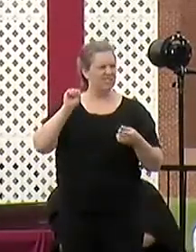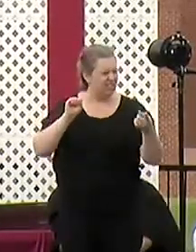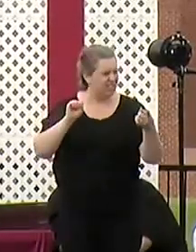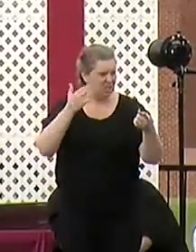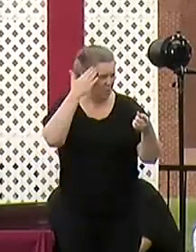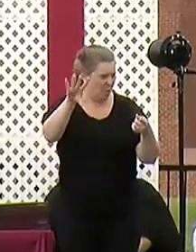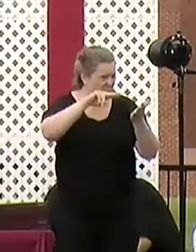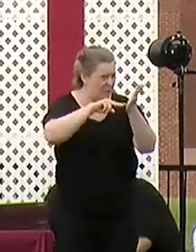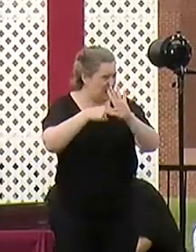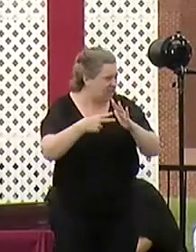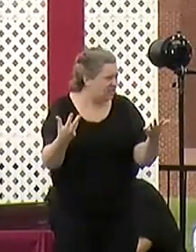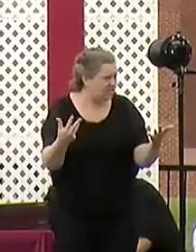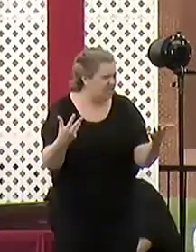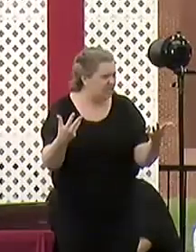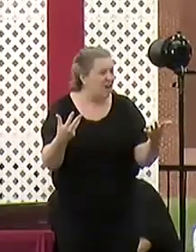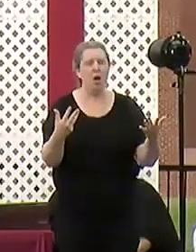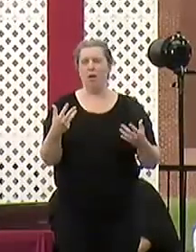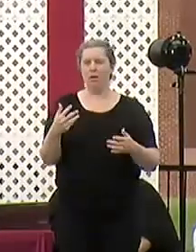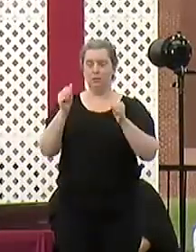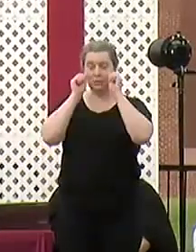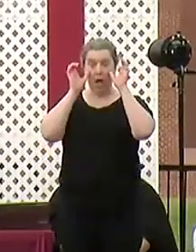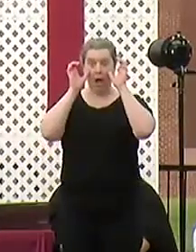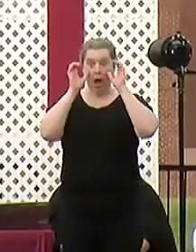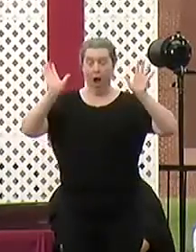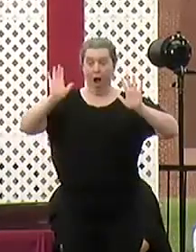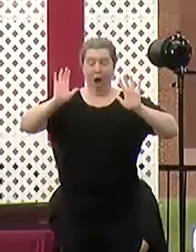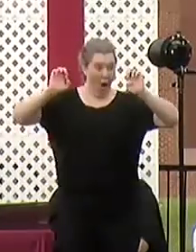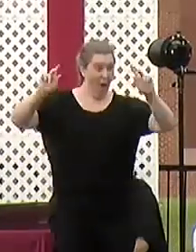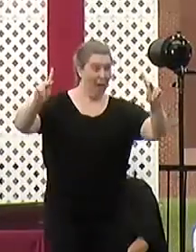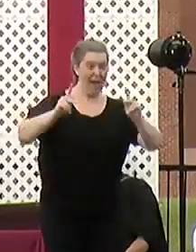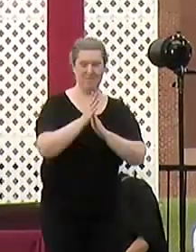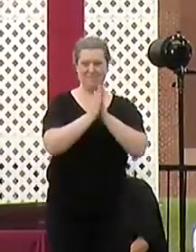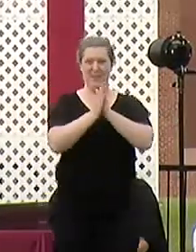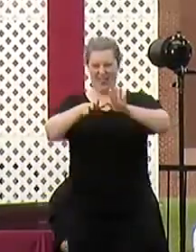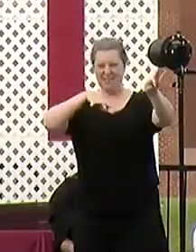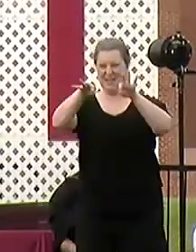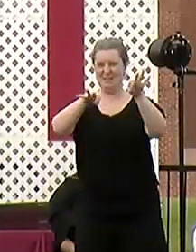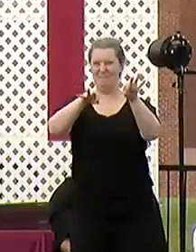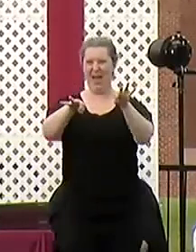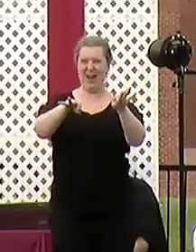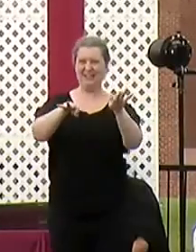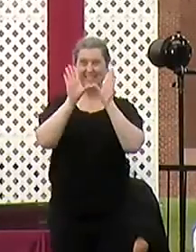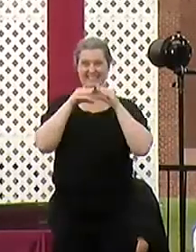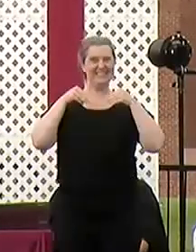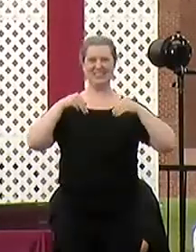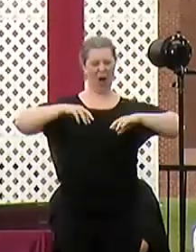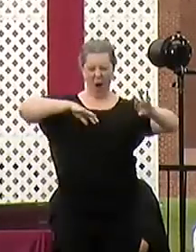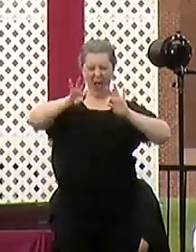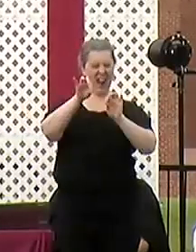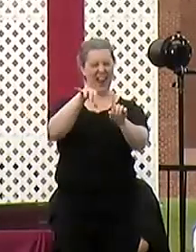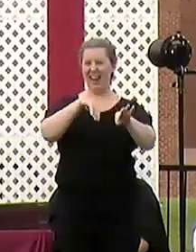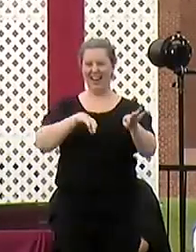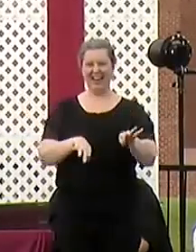don't know what antithesis means? Her eyes would light up and she'd basically say, well, let me tell you, and would give us the best explanation.